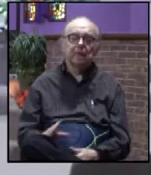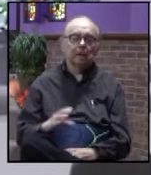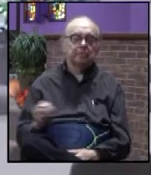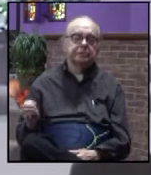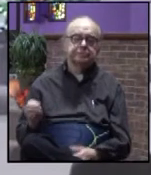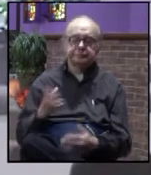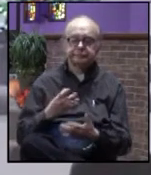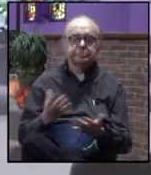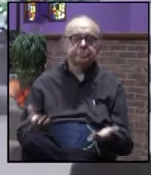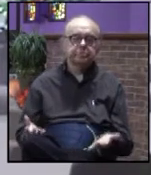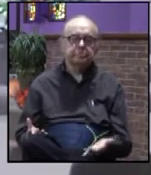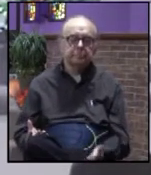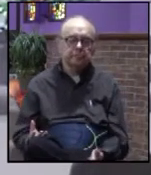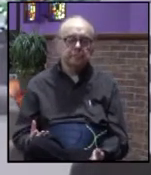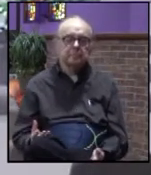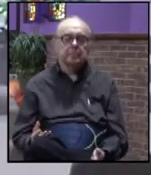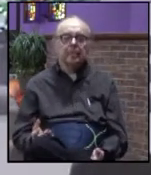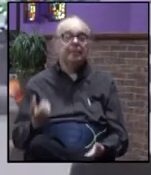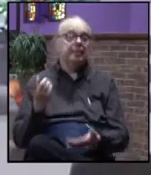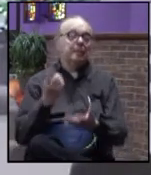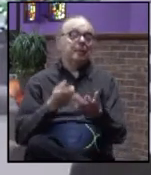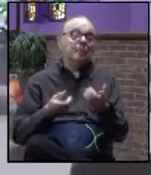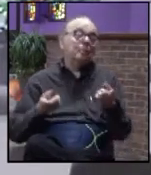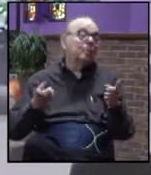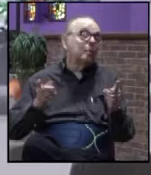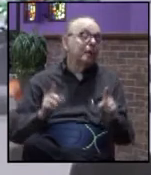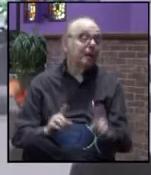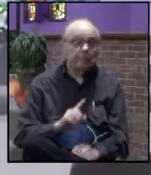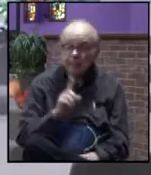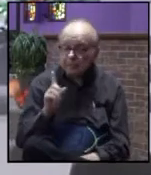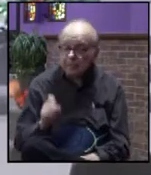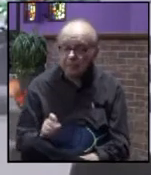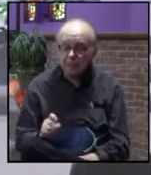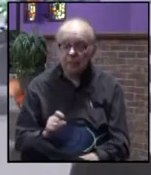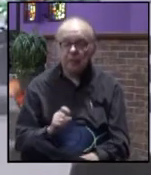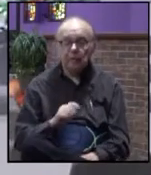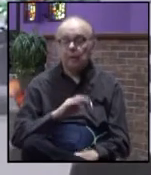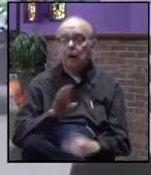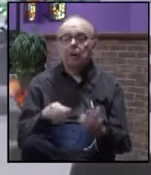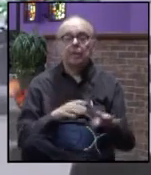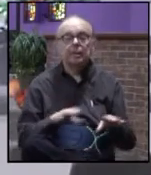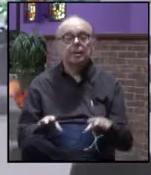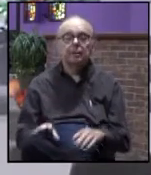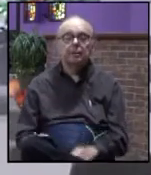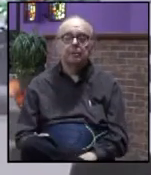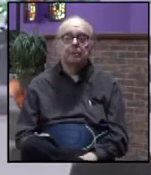And what happened was, all they did was,